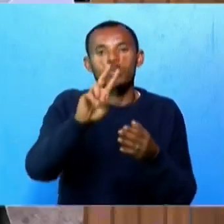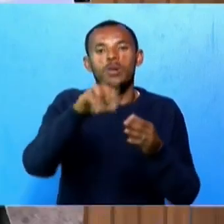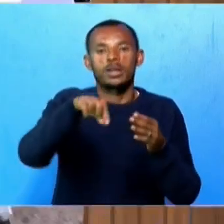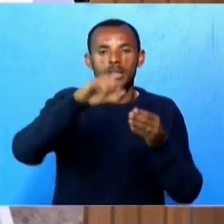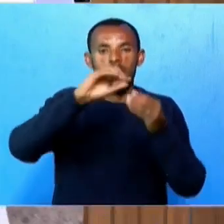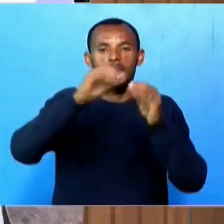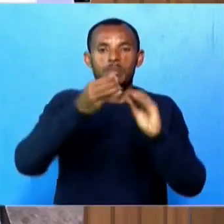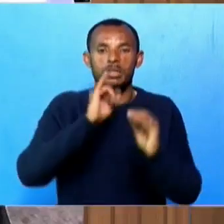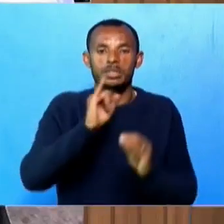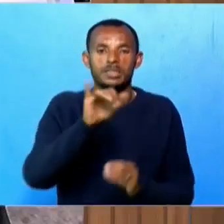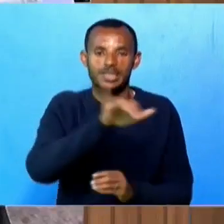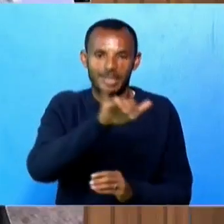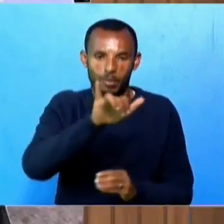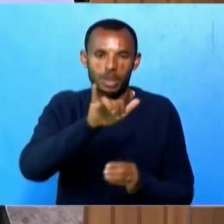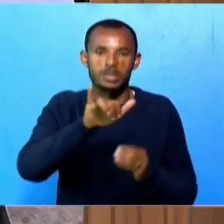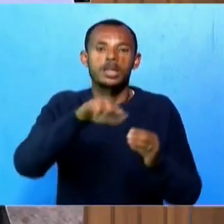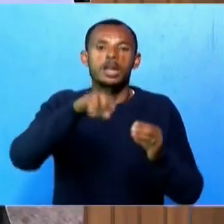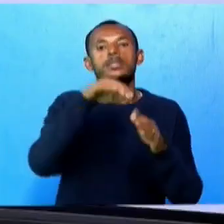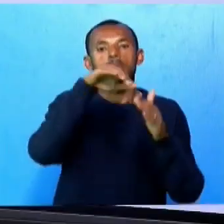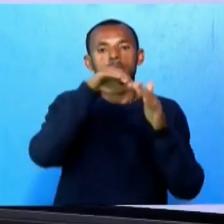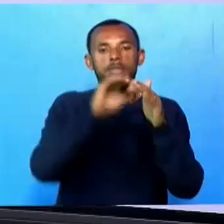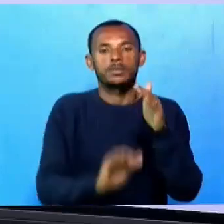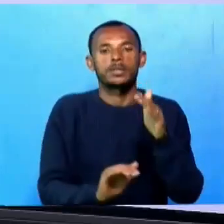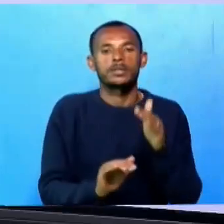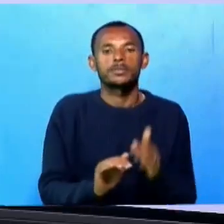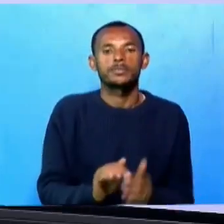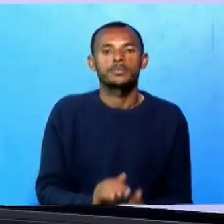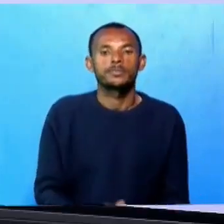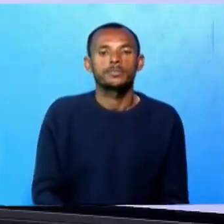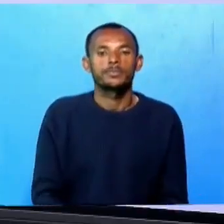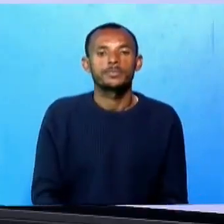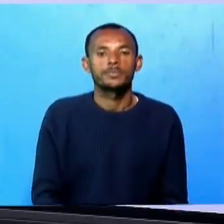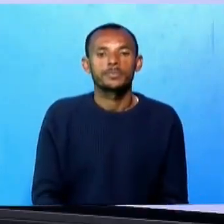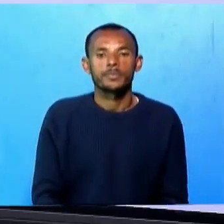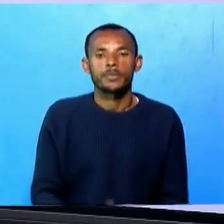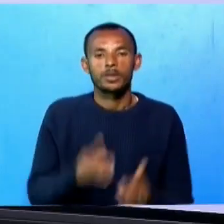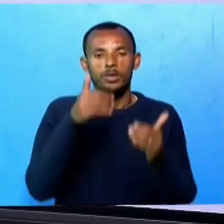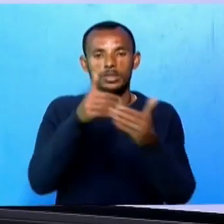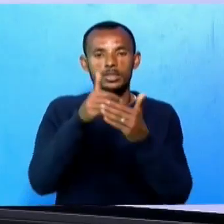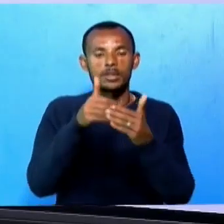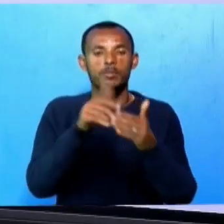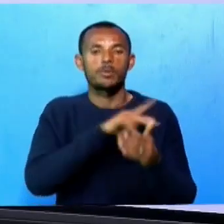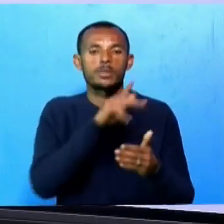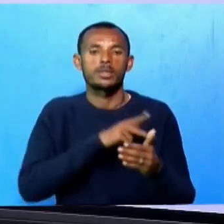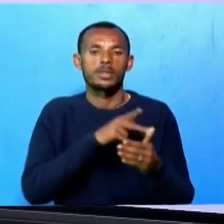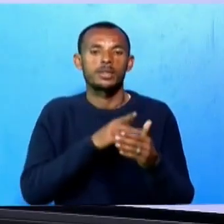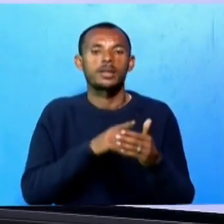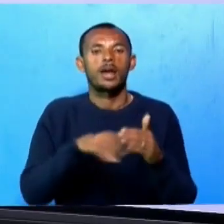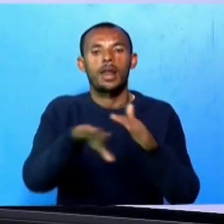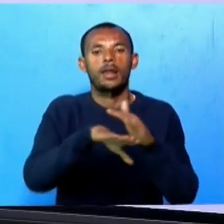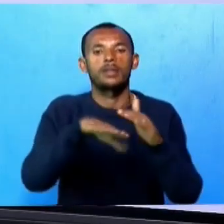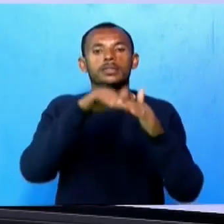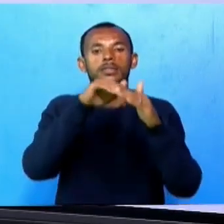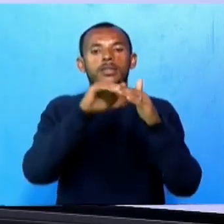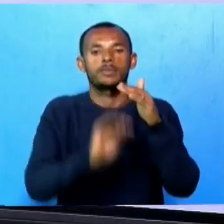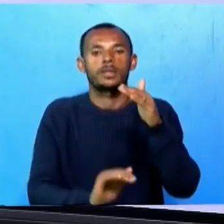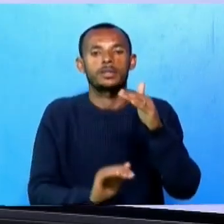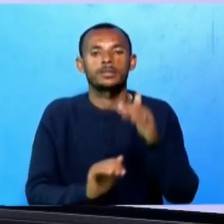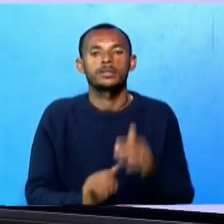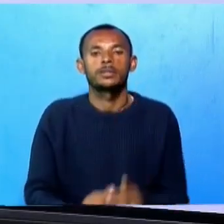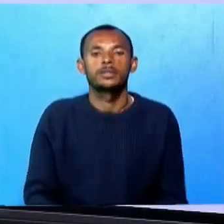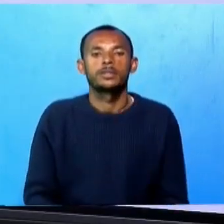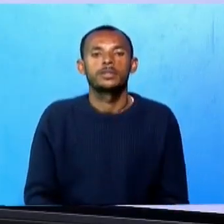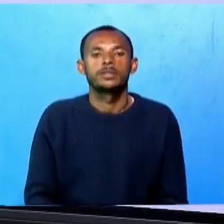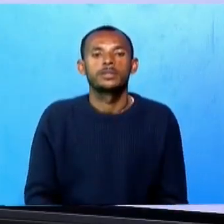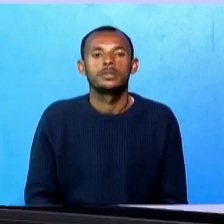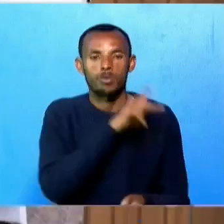a rational number. Therefore, there is a closure-ity property under subtraction. All right.